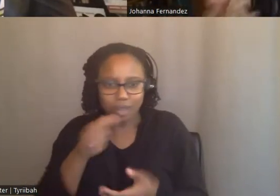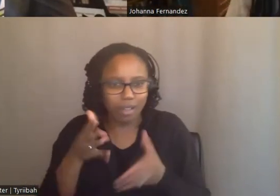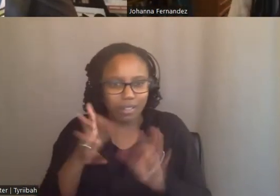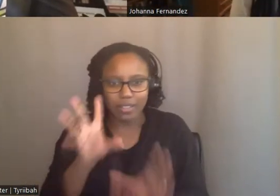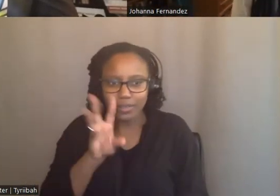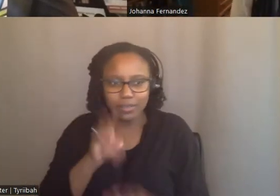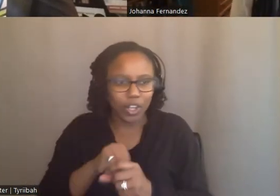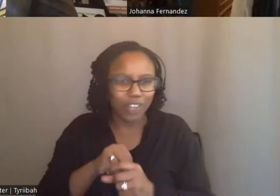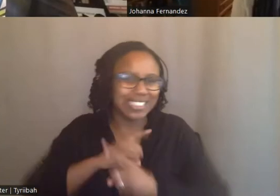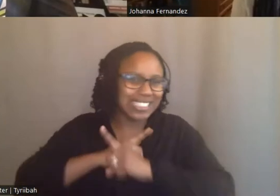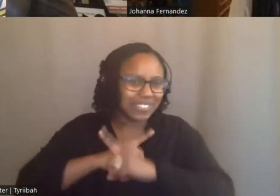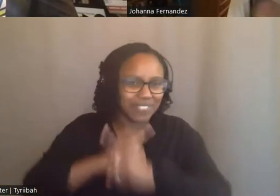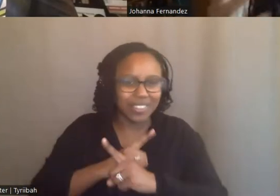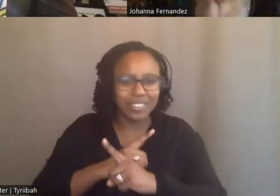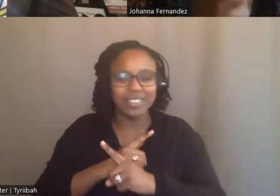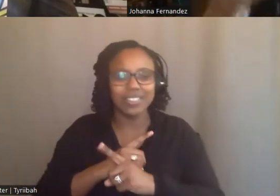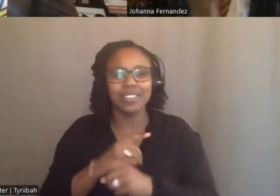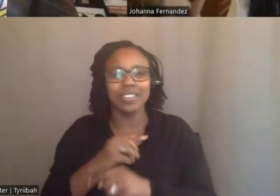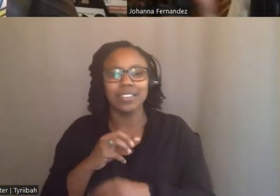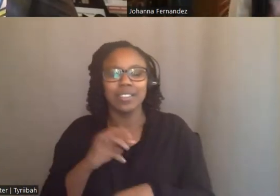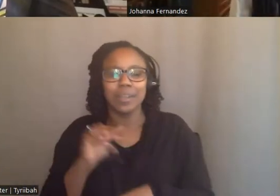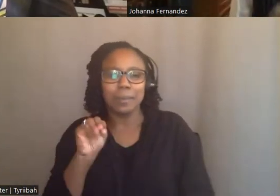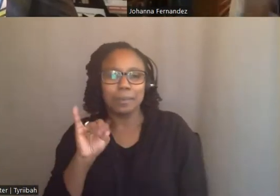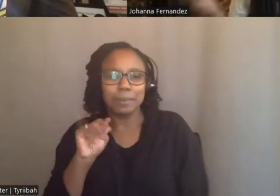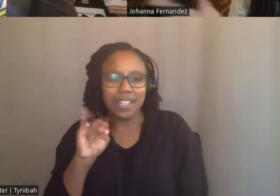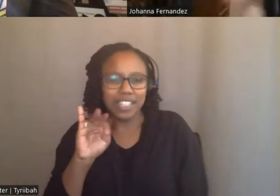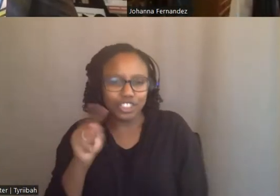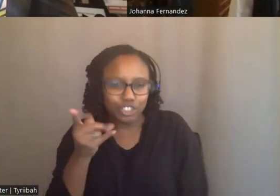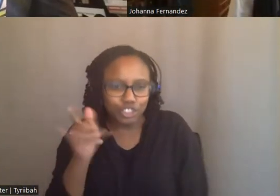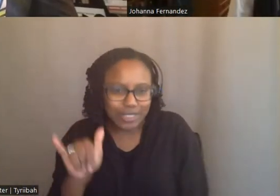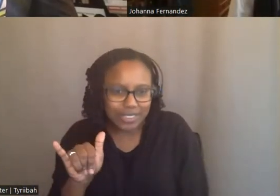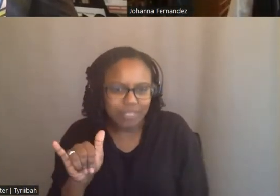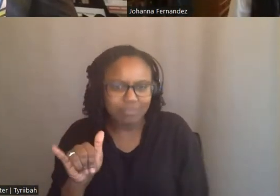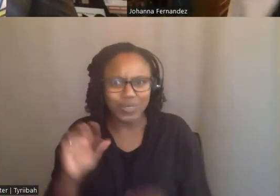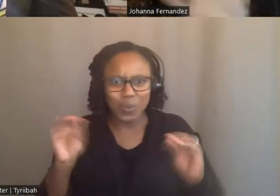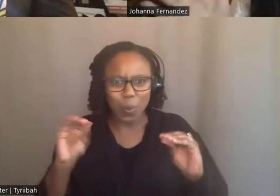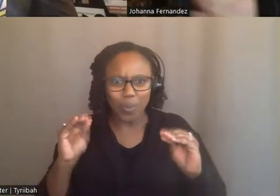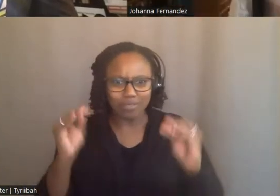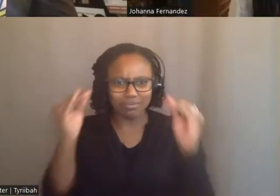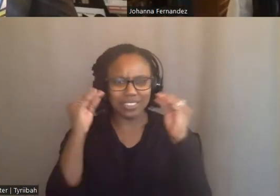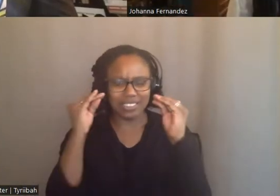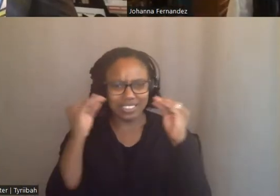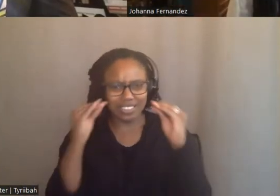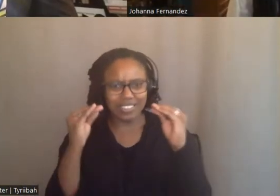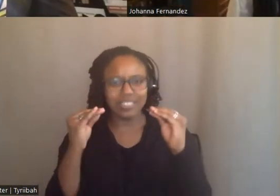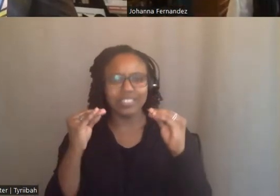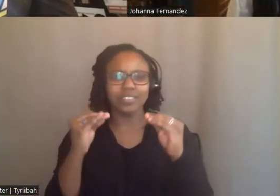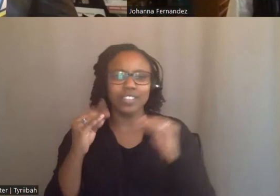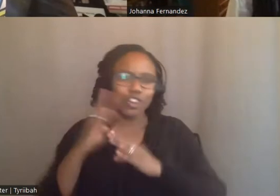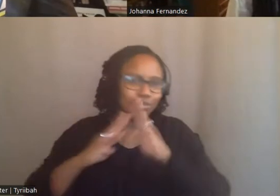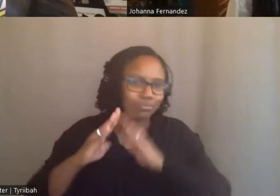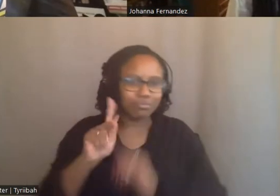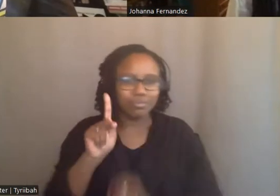taught karate and martial arts, as was the case with the